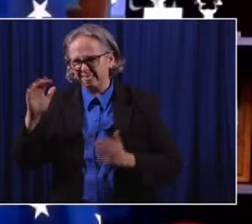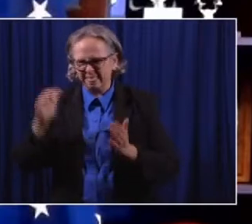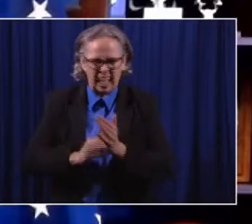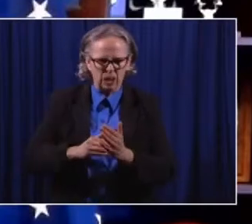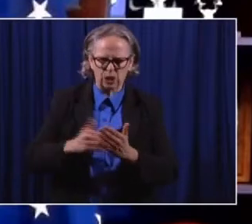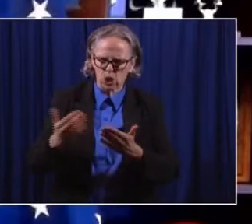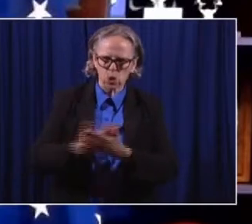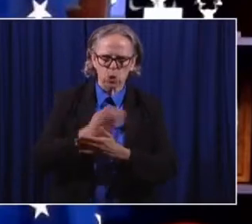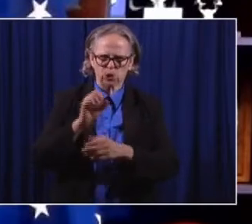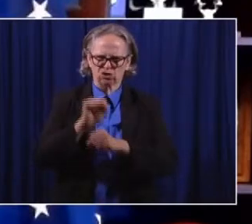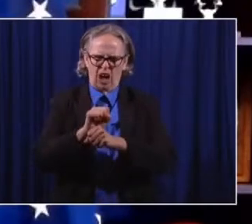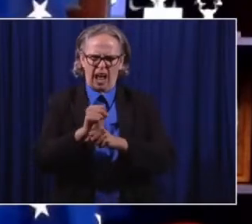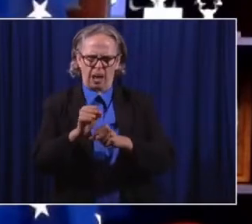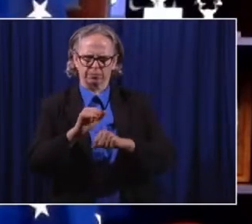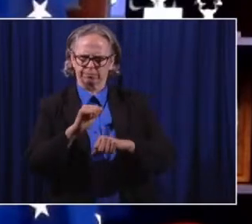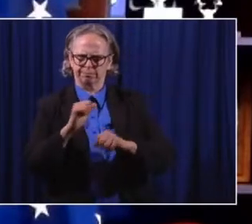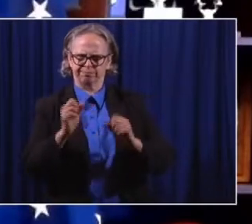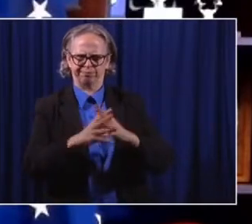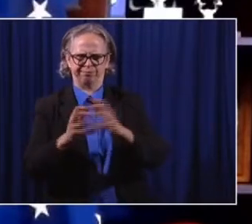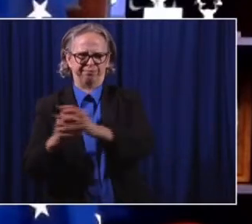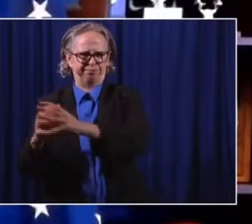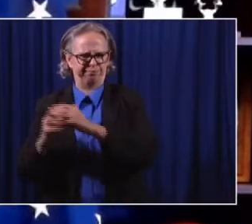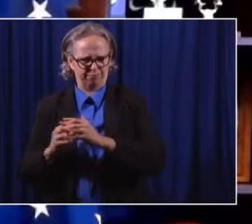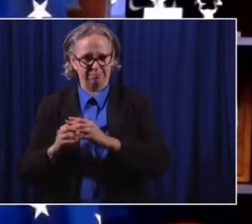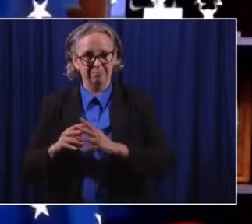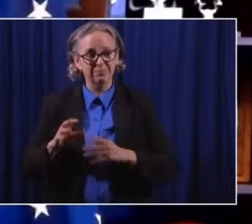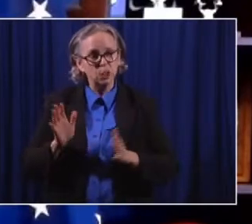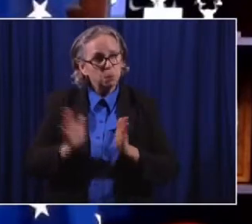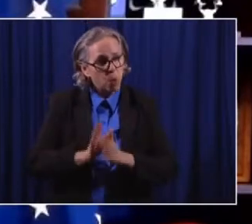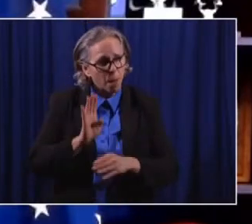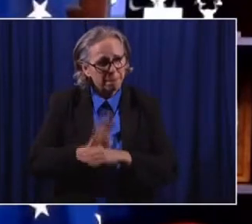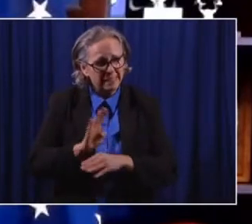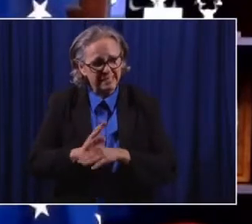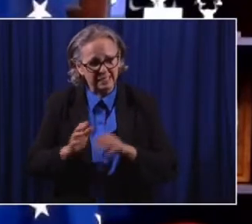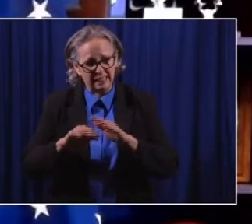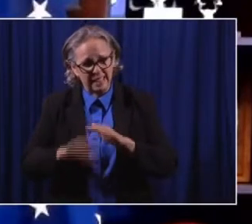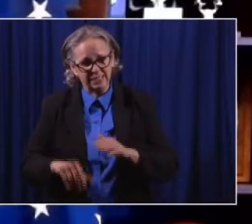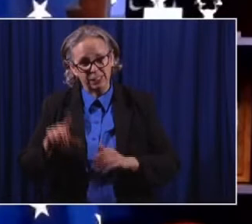firms with fewer than 20 employees had the largest gains of